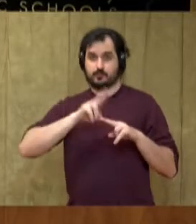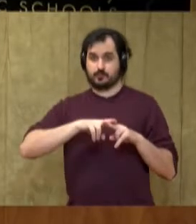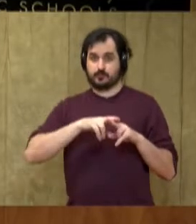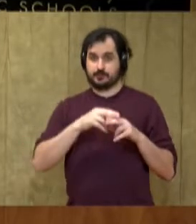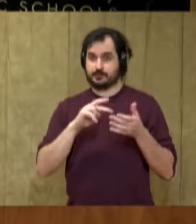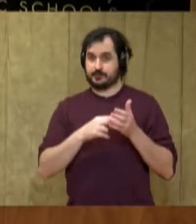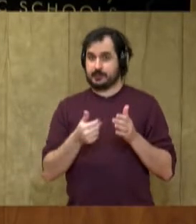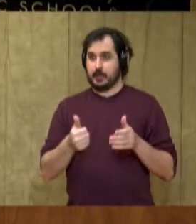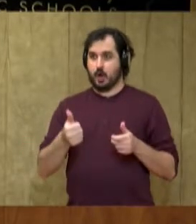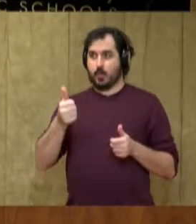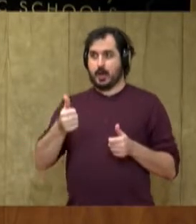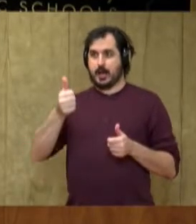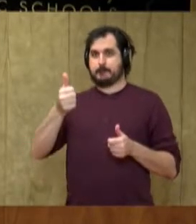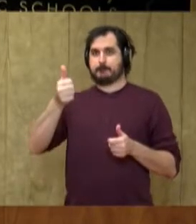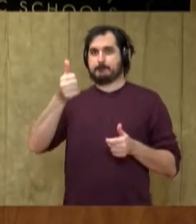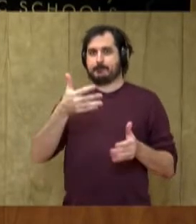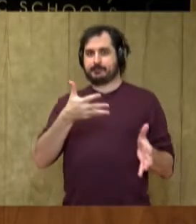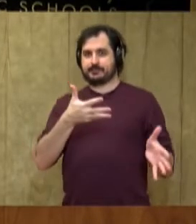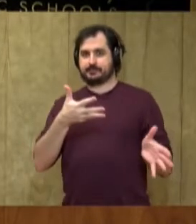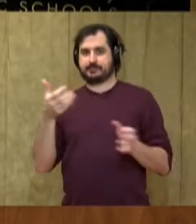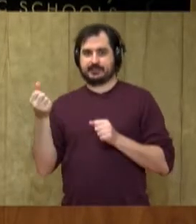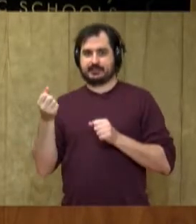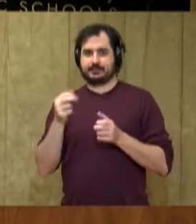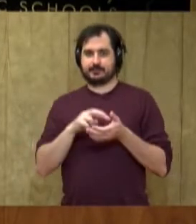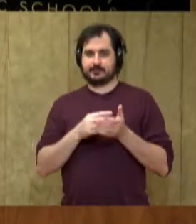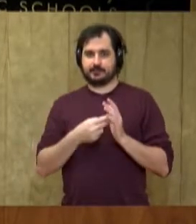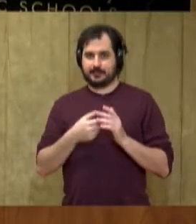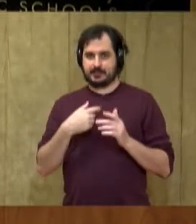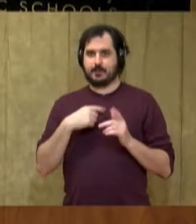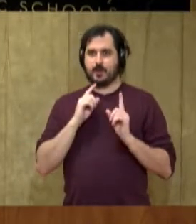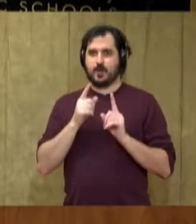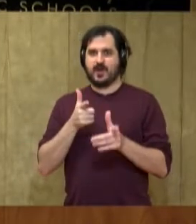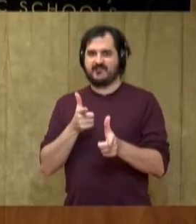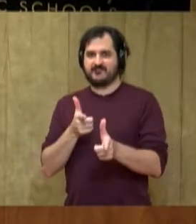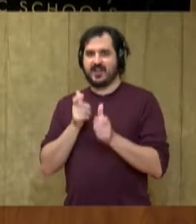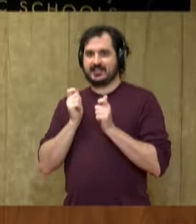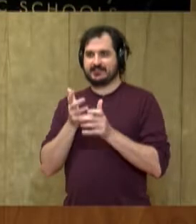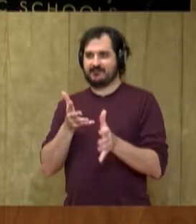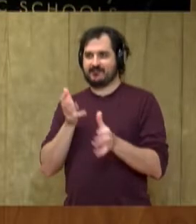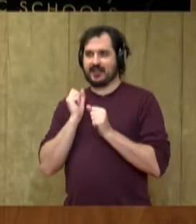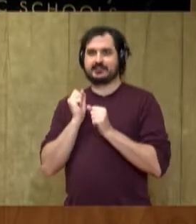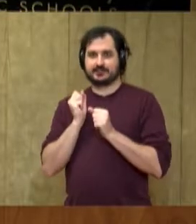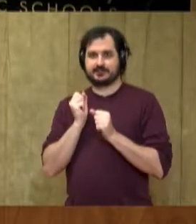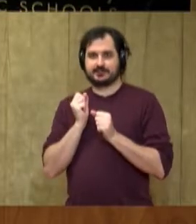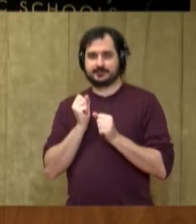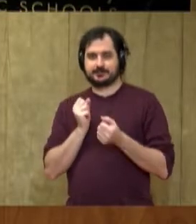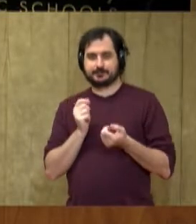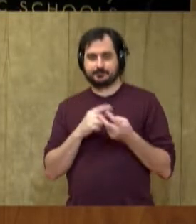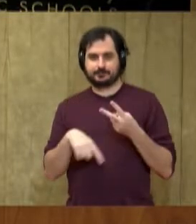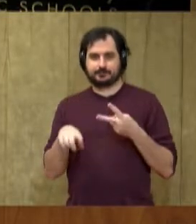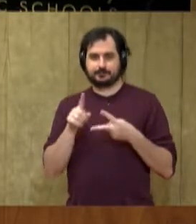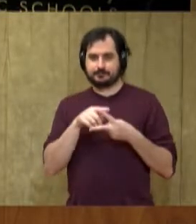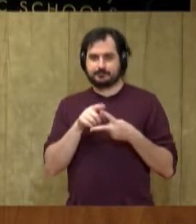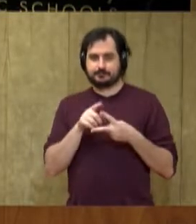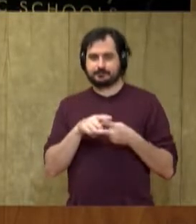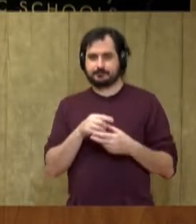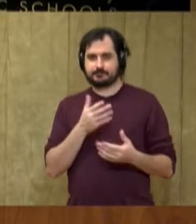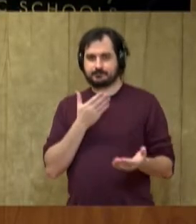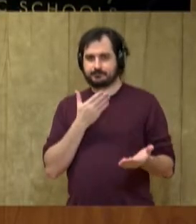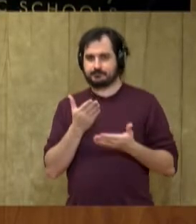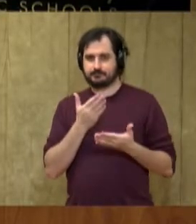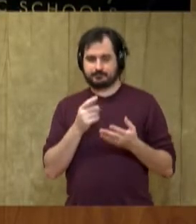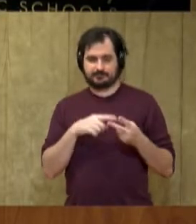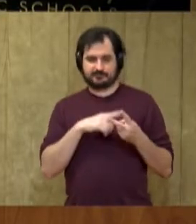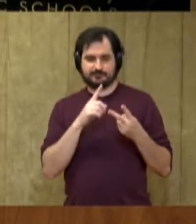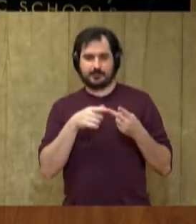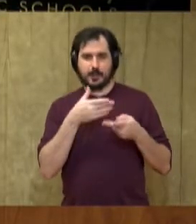my speed, that means what? I'm going faster. So maybe if I oppose an action, that means